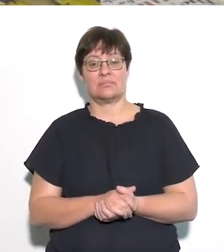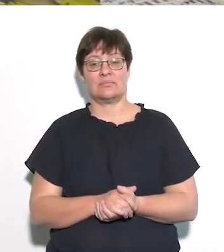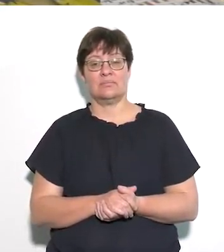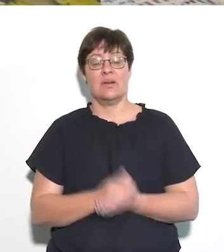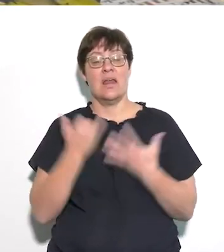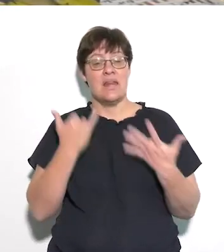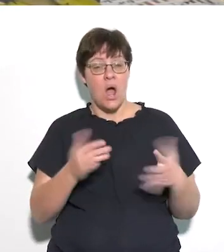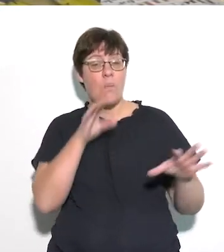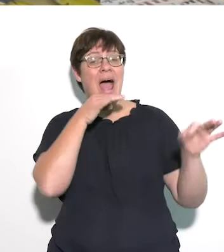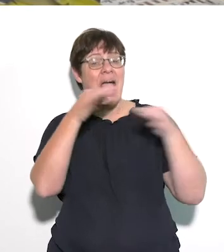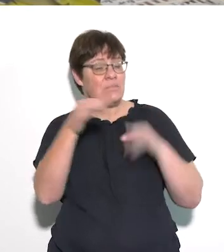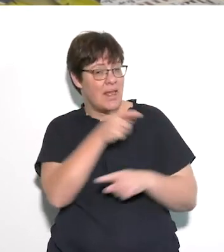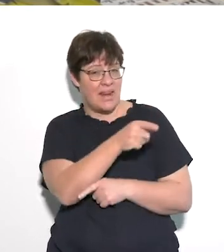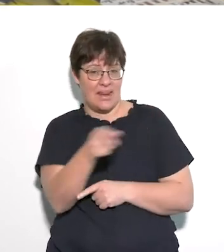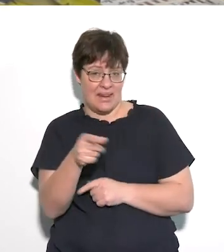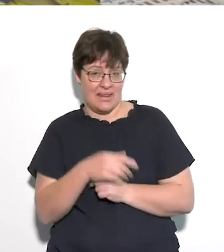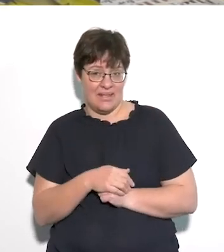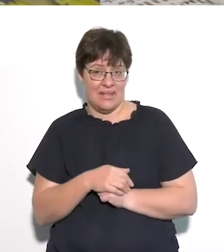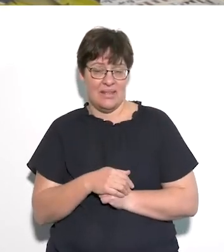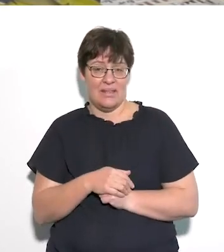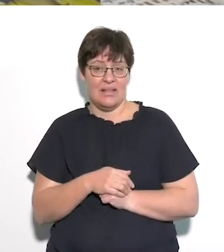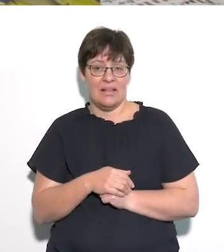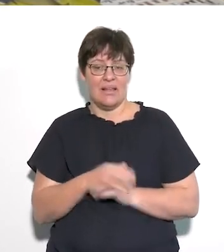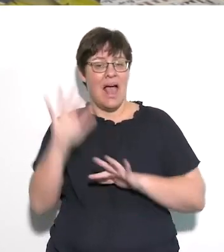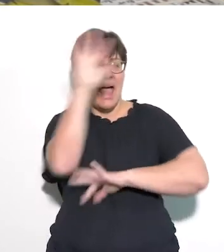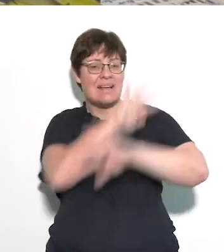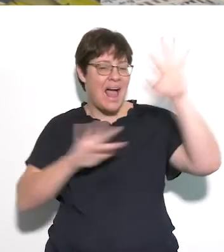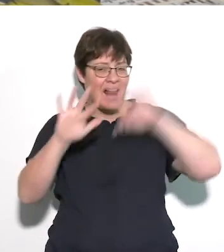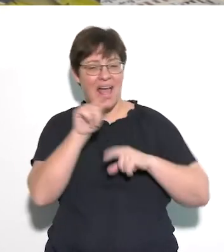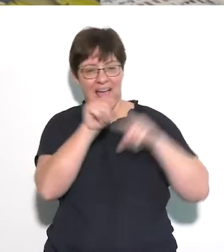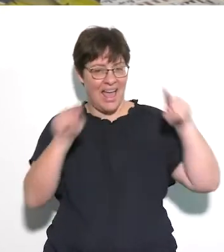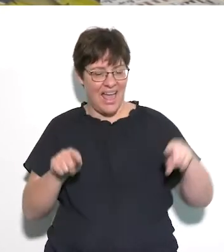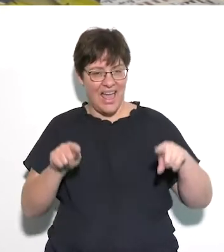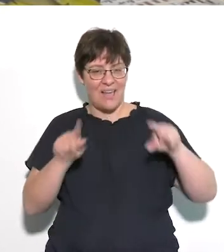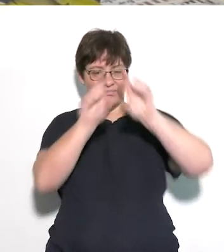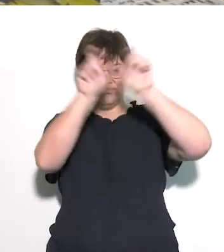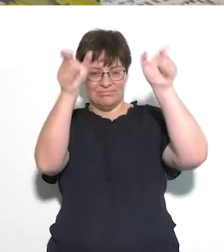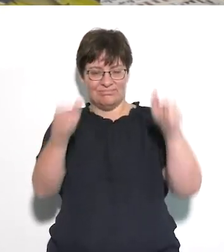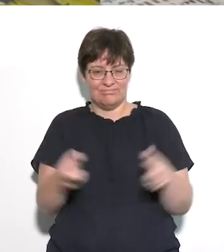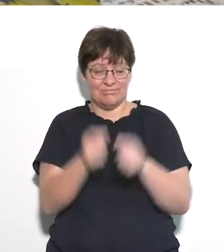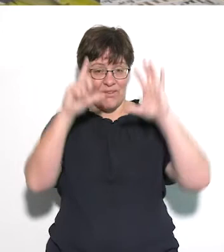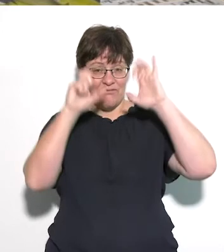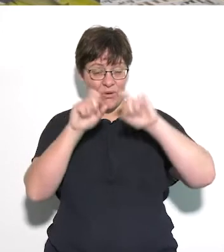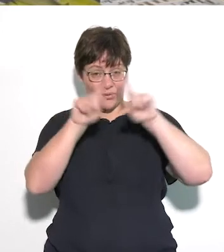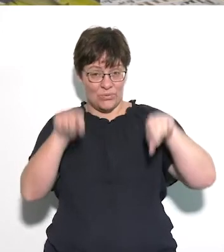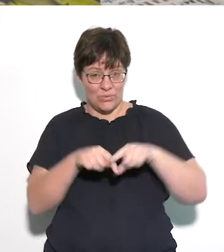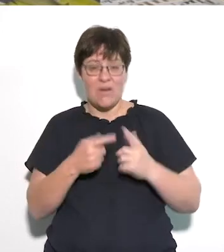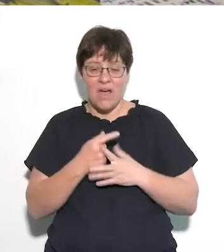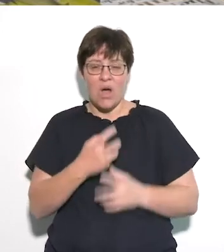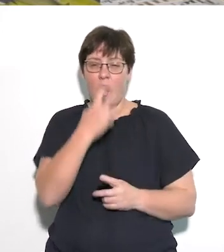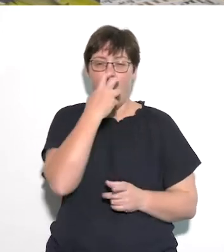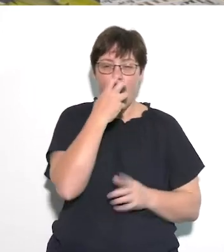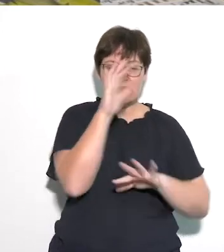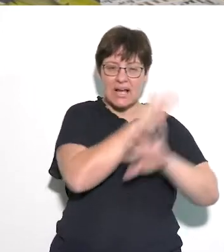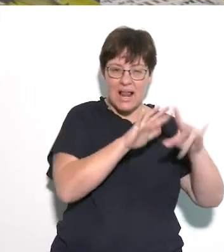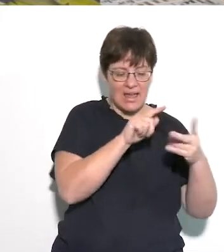you need to then explain to them the colors on your photo frame. Now, you've looked at your hot